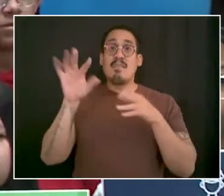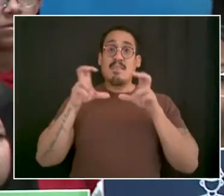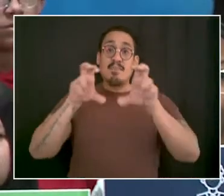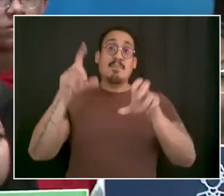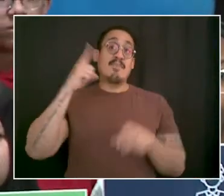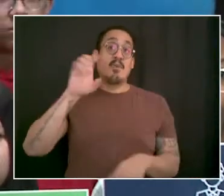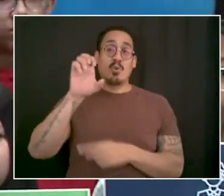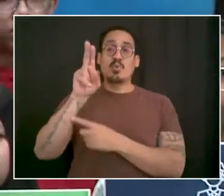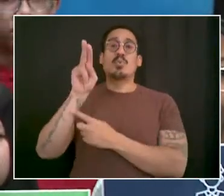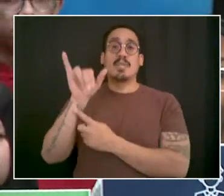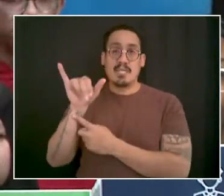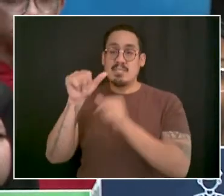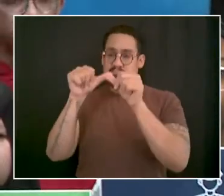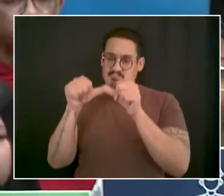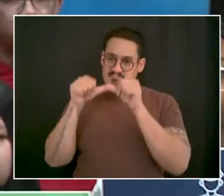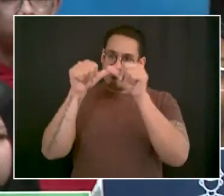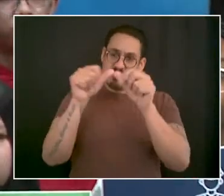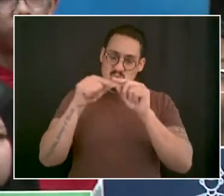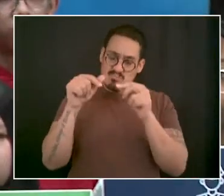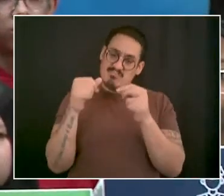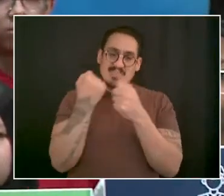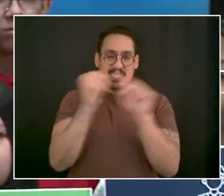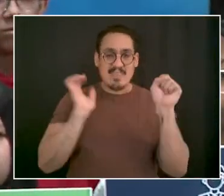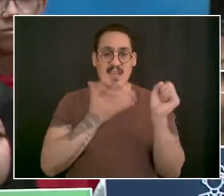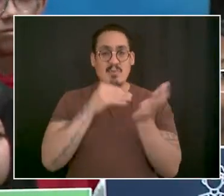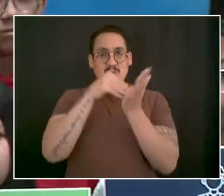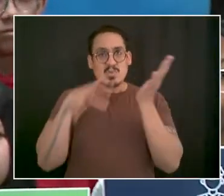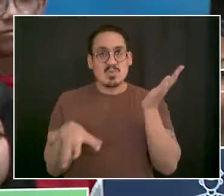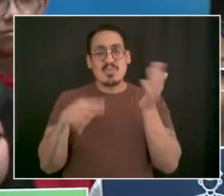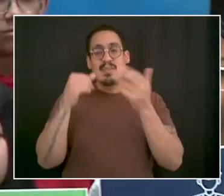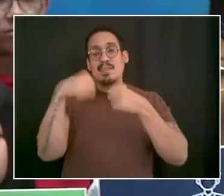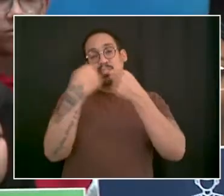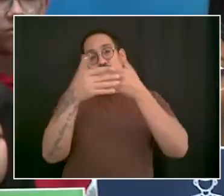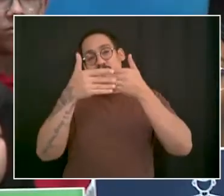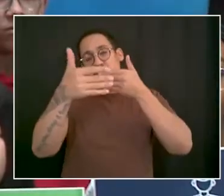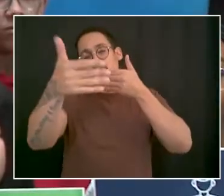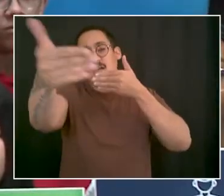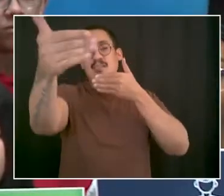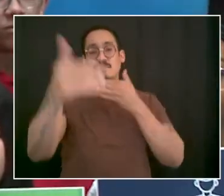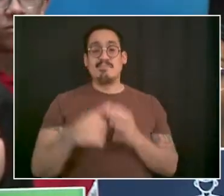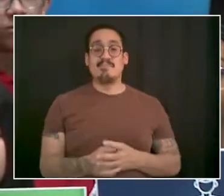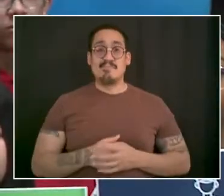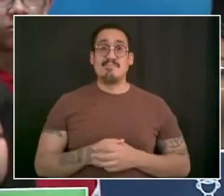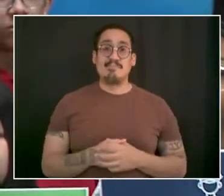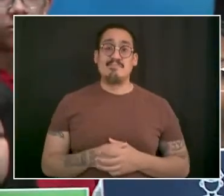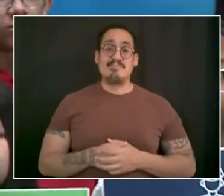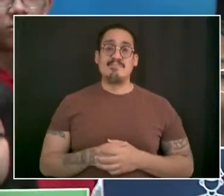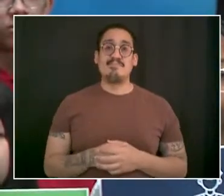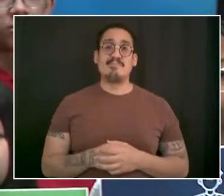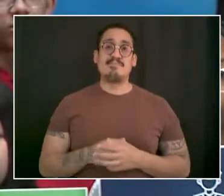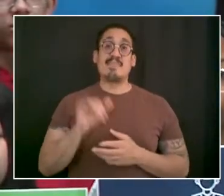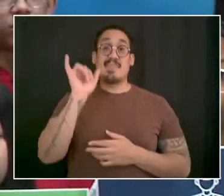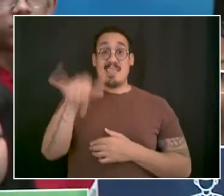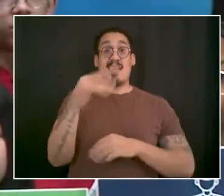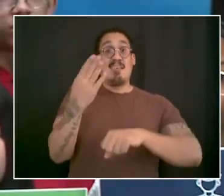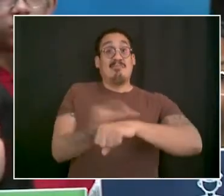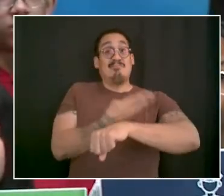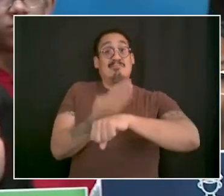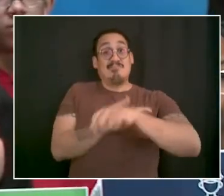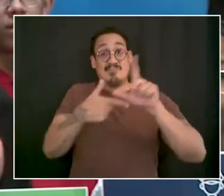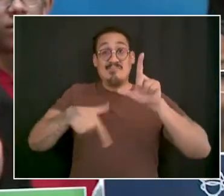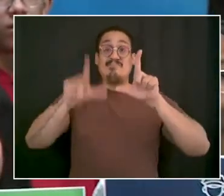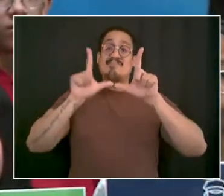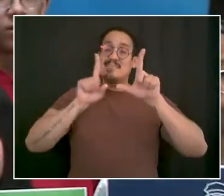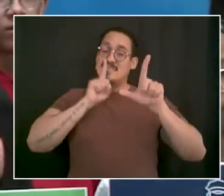can continue to serve our students in the years to come. That restoration is